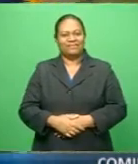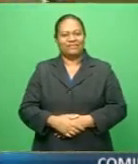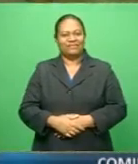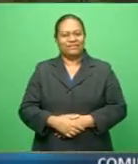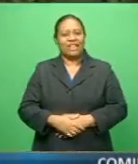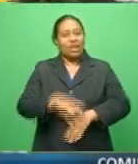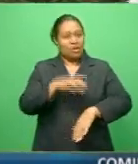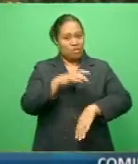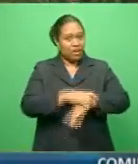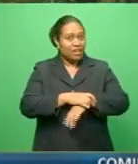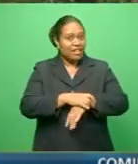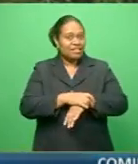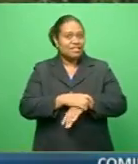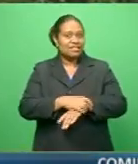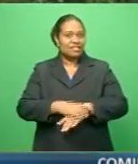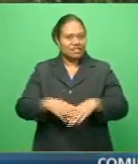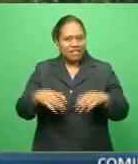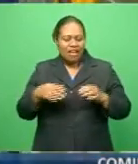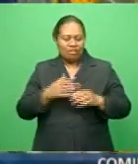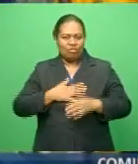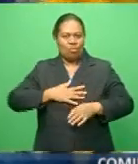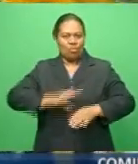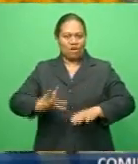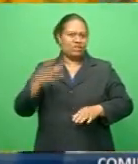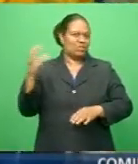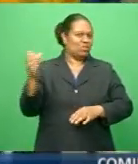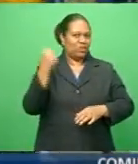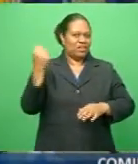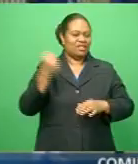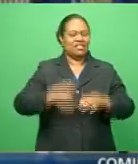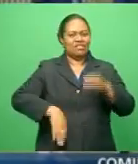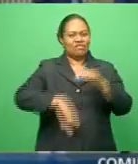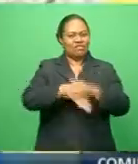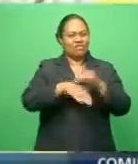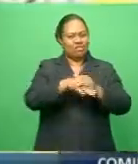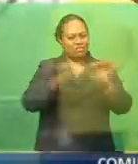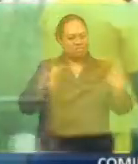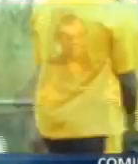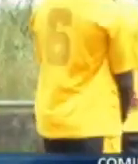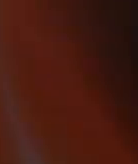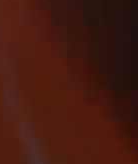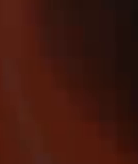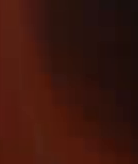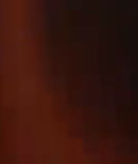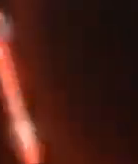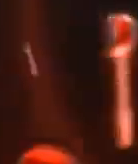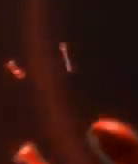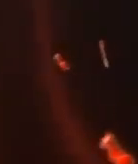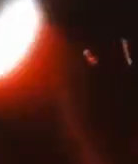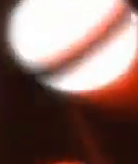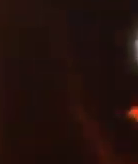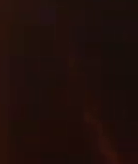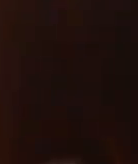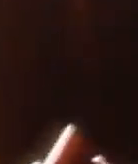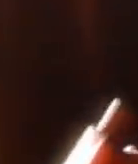And police after football title at Sukuna Bowl. This and more after the break.